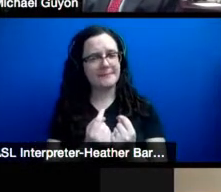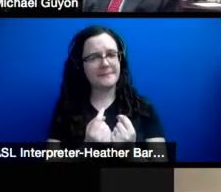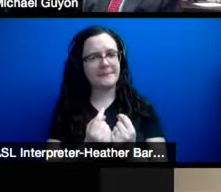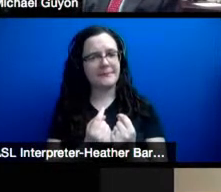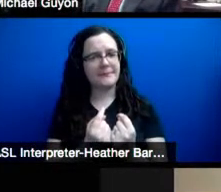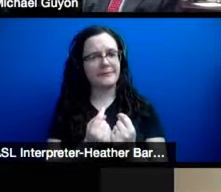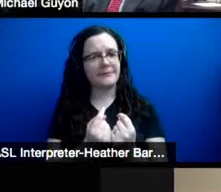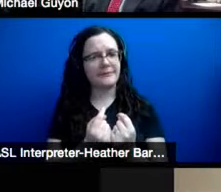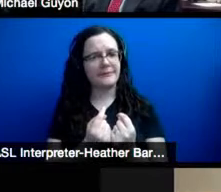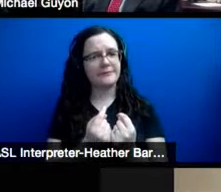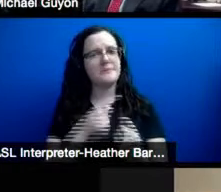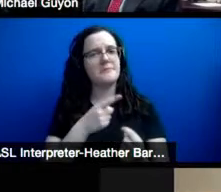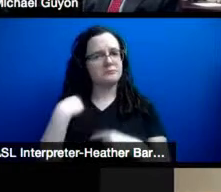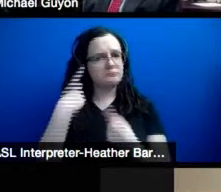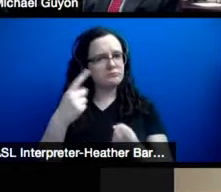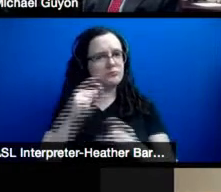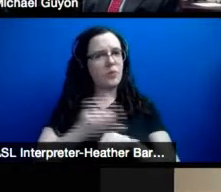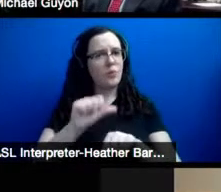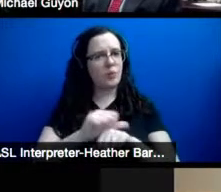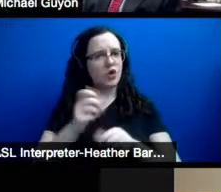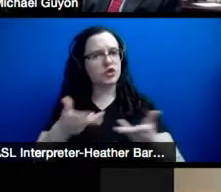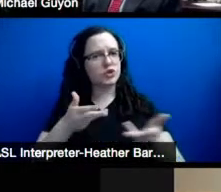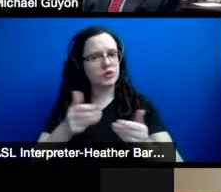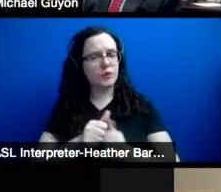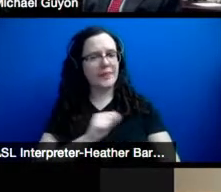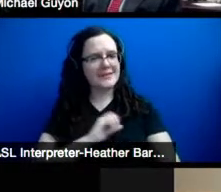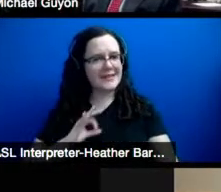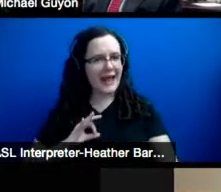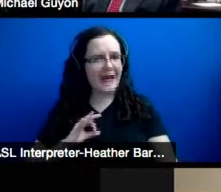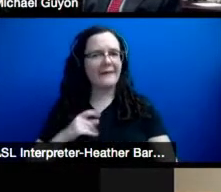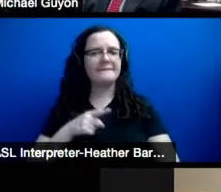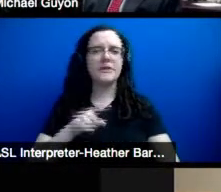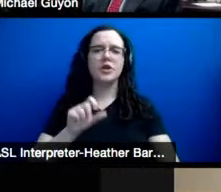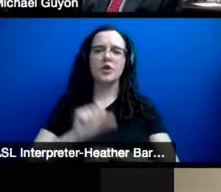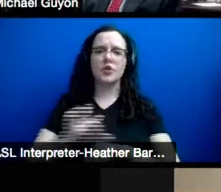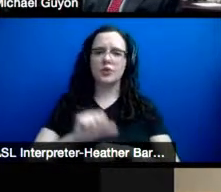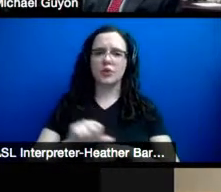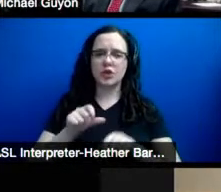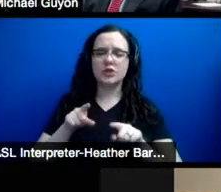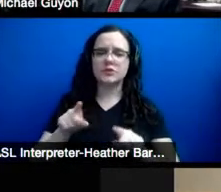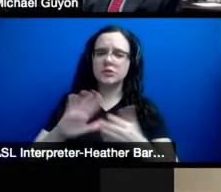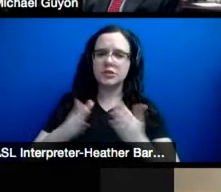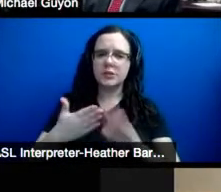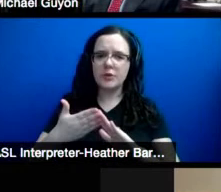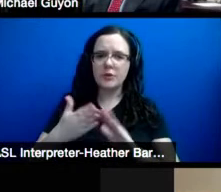worked with staff, worked on the community meeting,